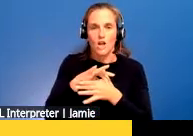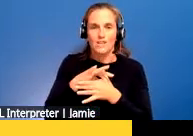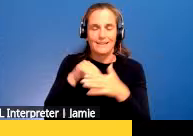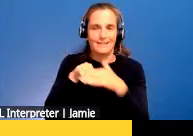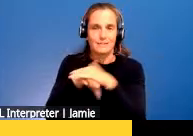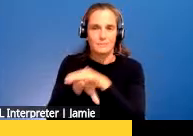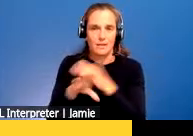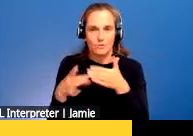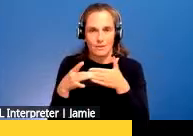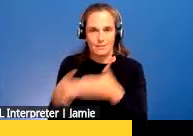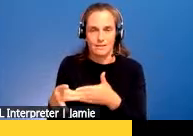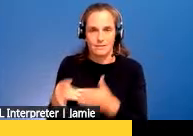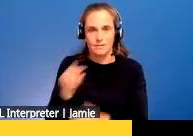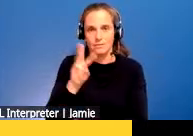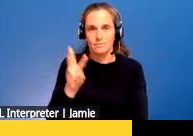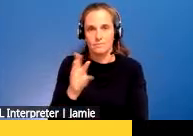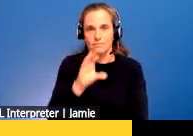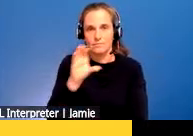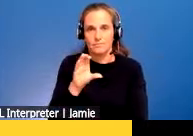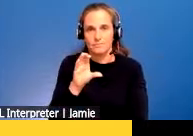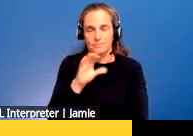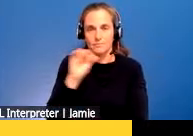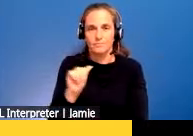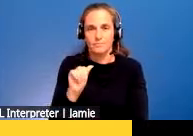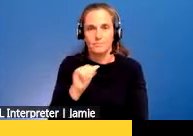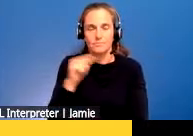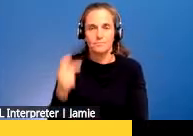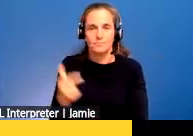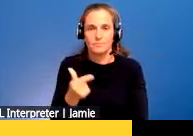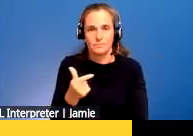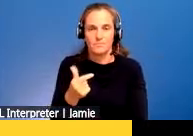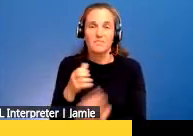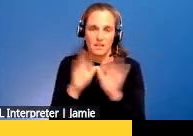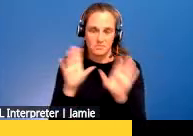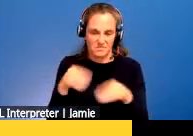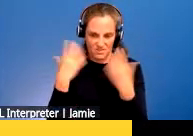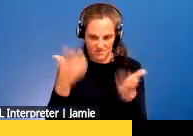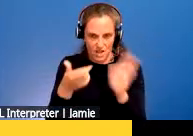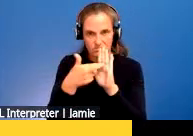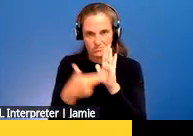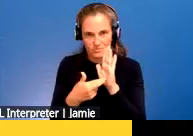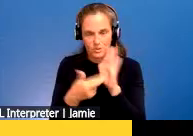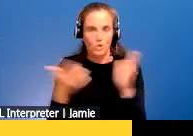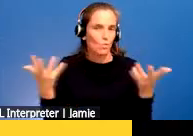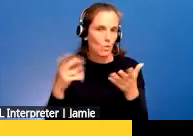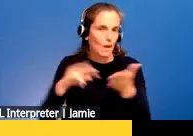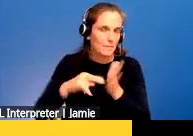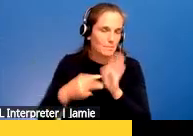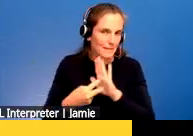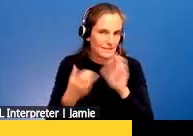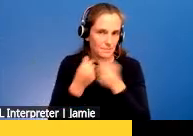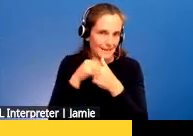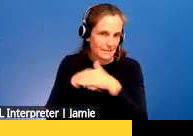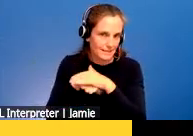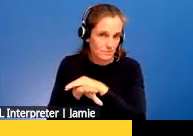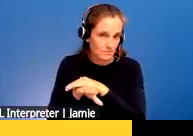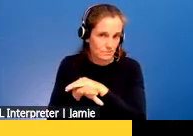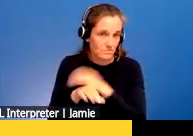some pretty specific information on what it means to be accessible. So I see one of the questions asked about low